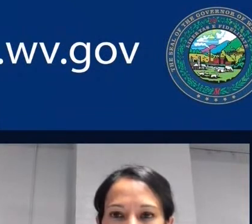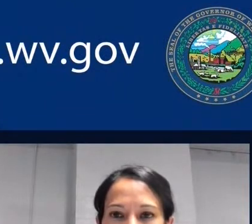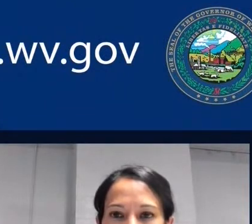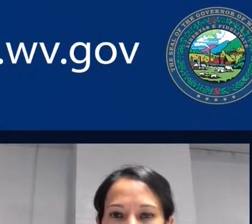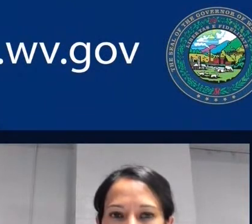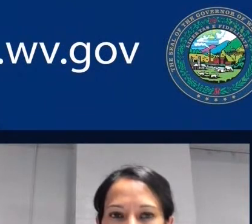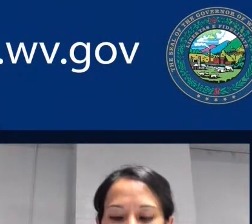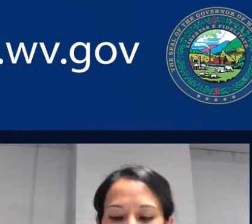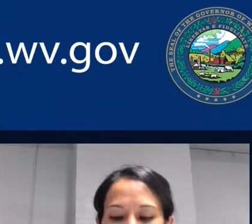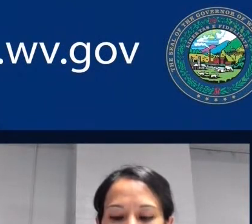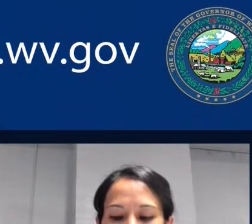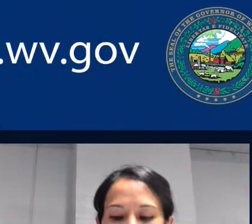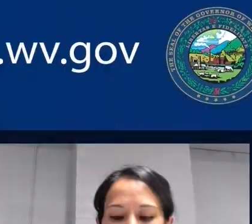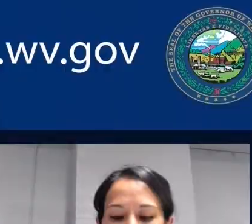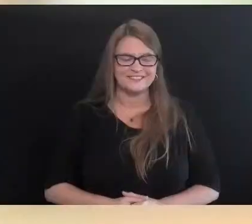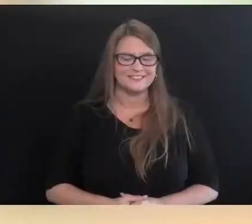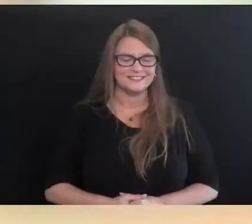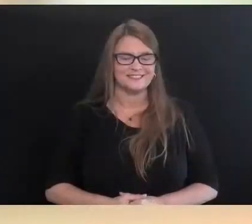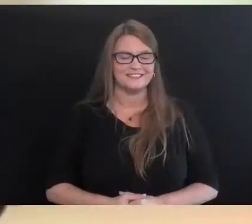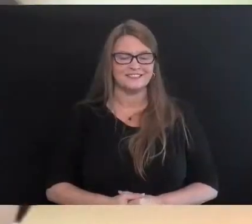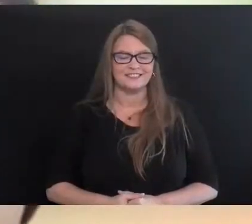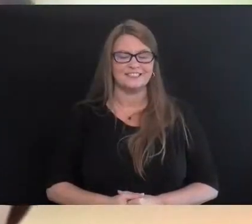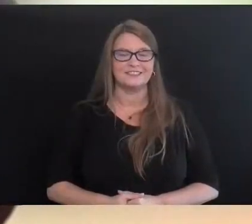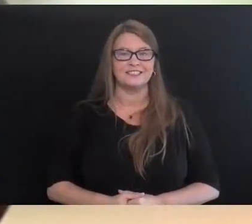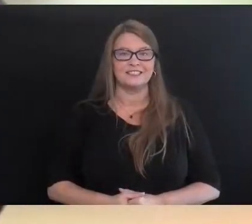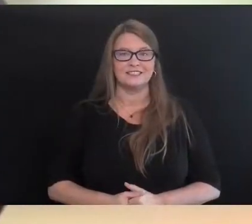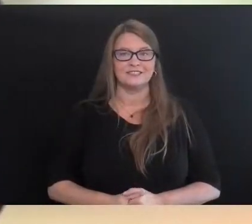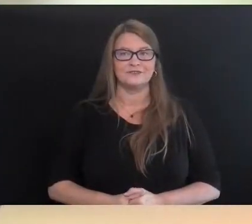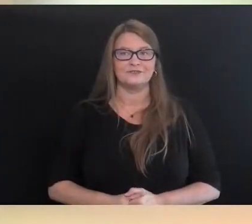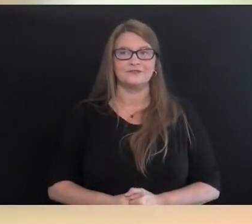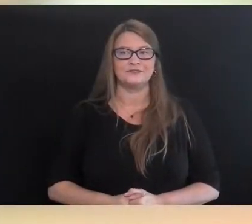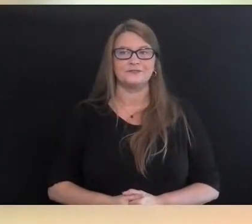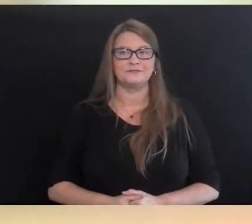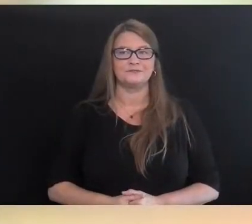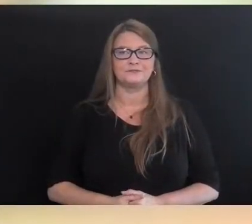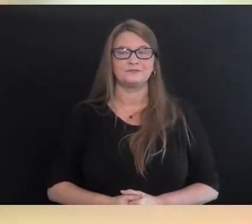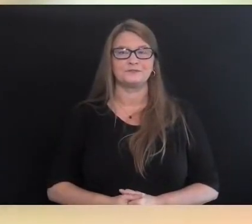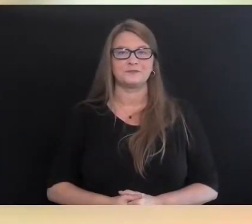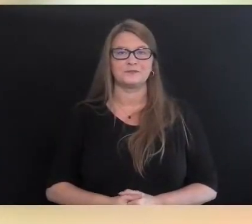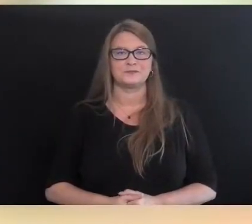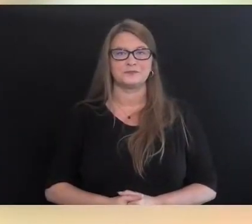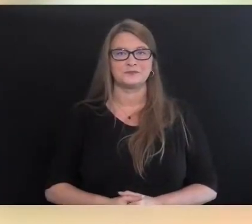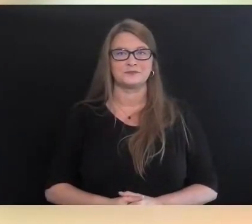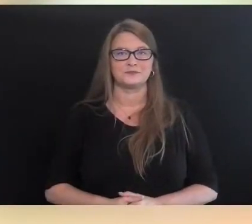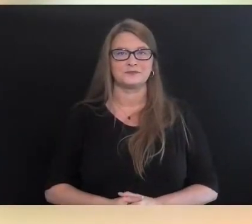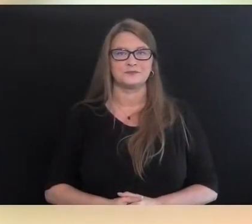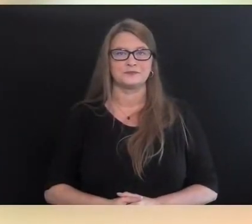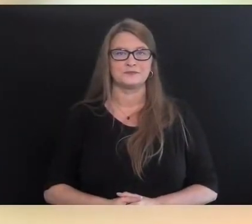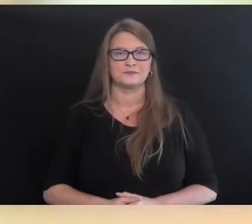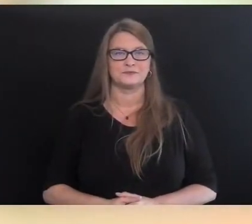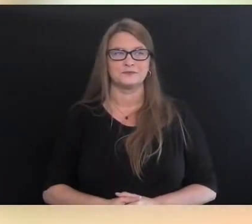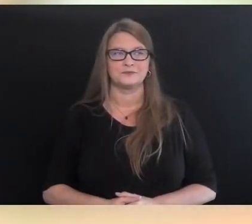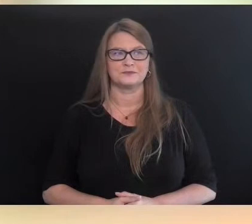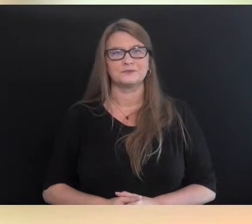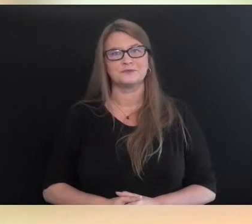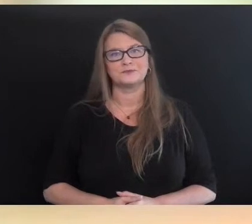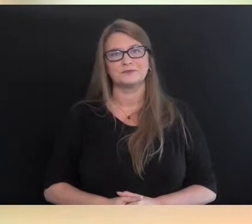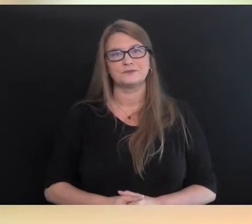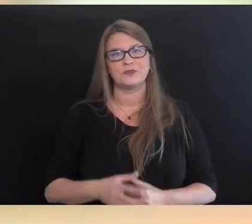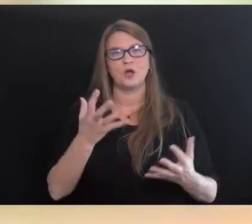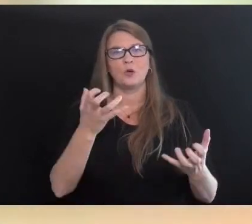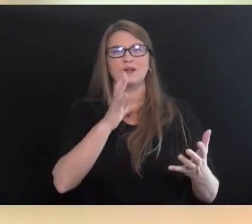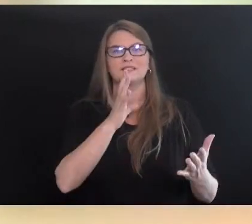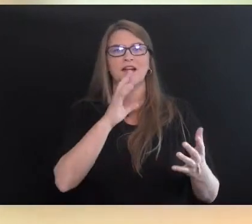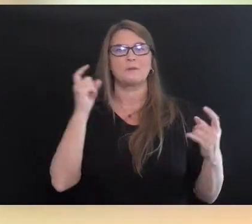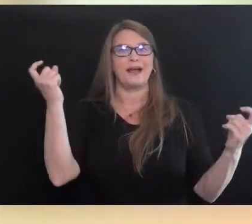Hey, good morning, everyone. Good morning, Governor Justice. Good morning, panelists. I wanted to talk a little bit about the anniversary as well,